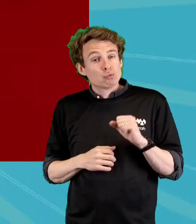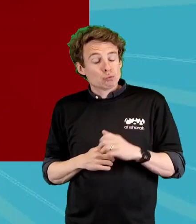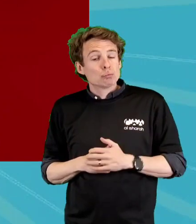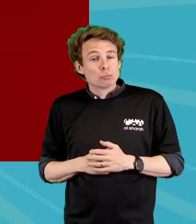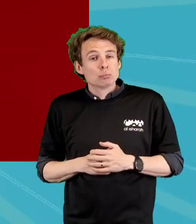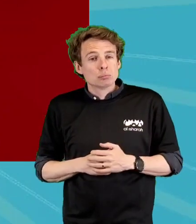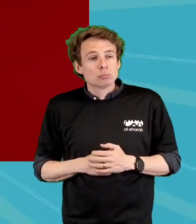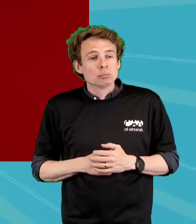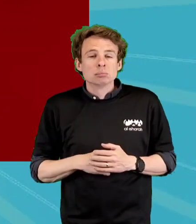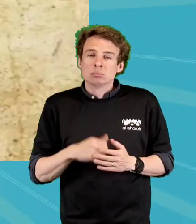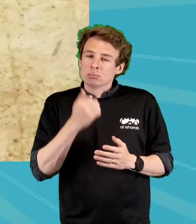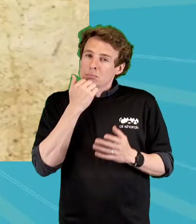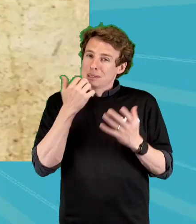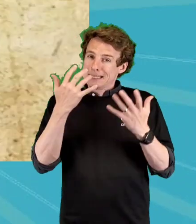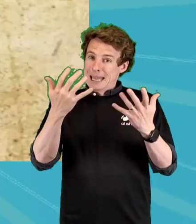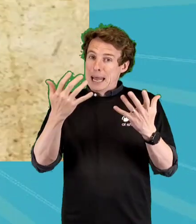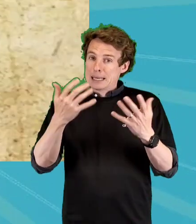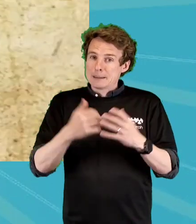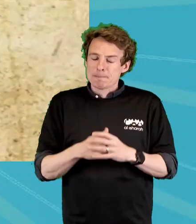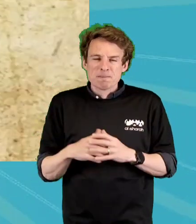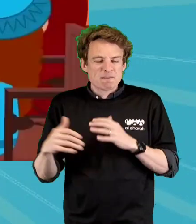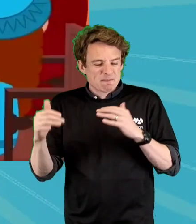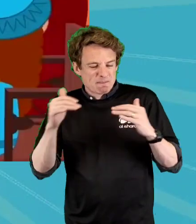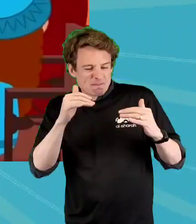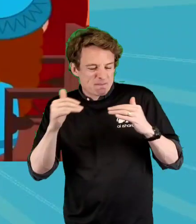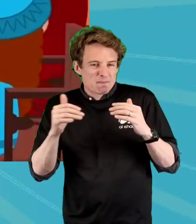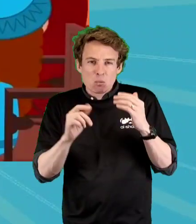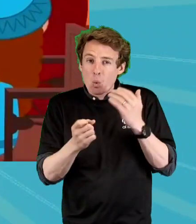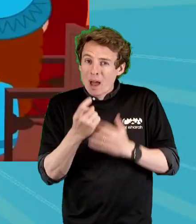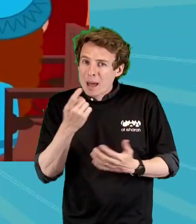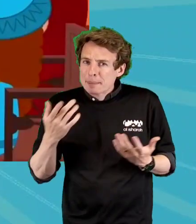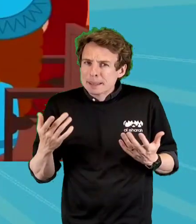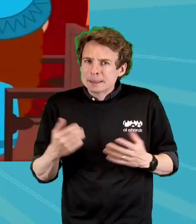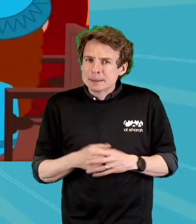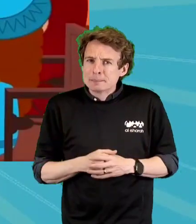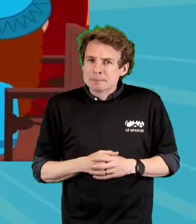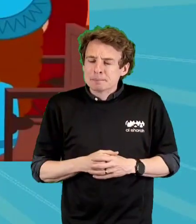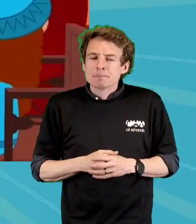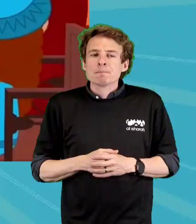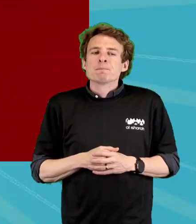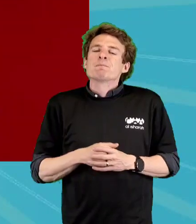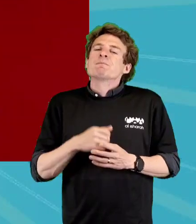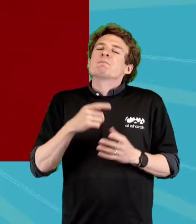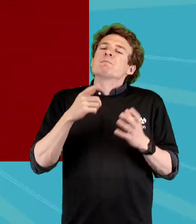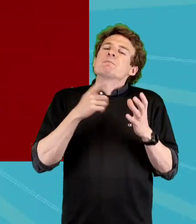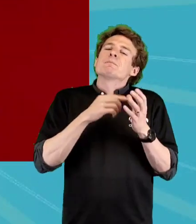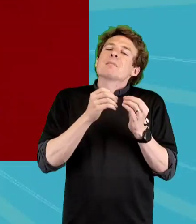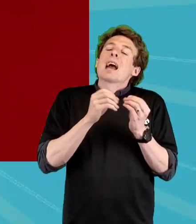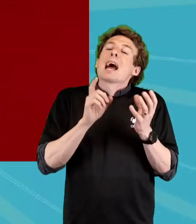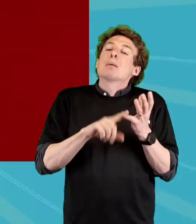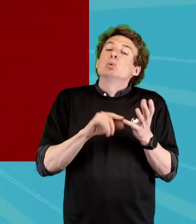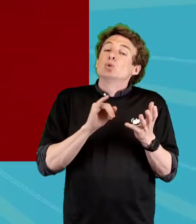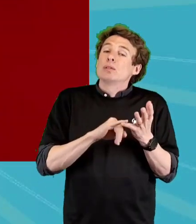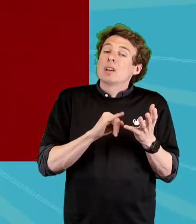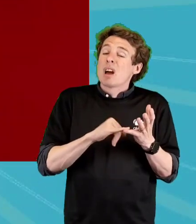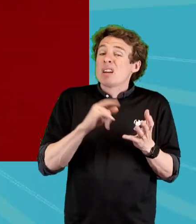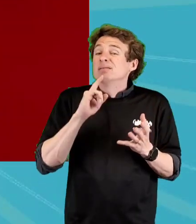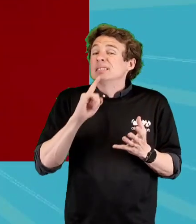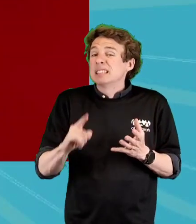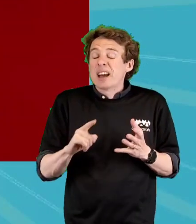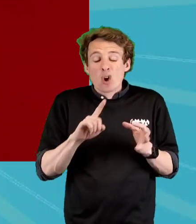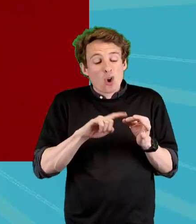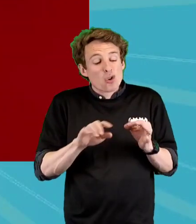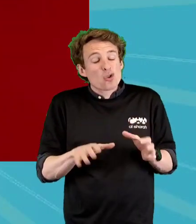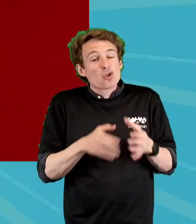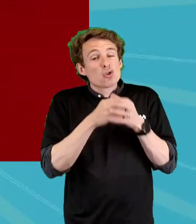Sufyan said yes. Number 10. What was the result of the fighting? Abu Sufyan said,